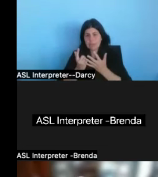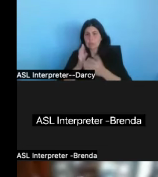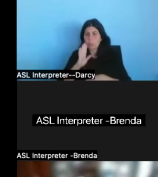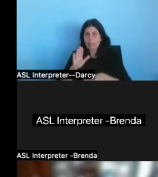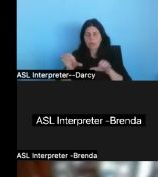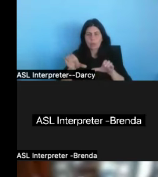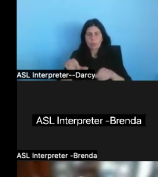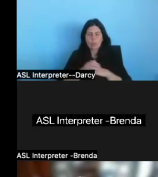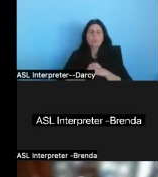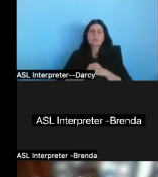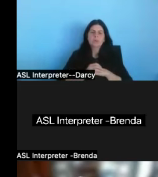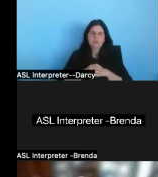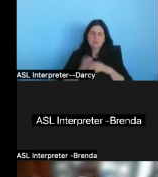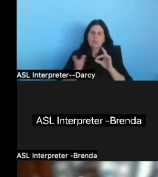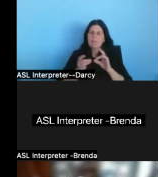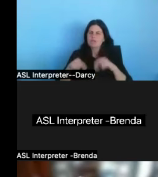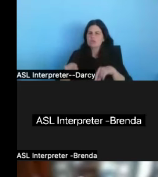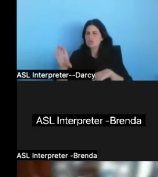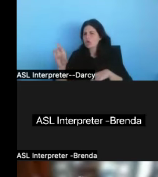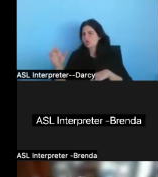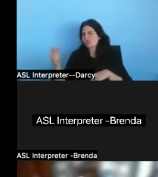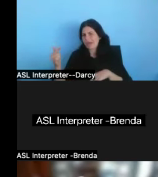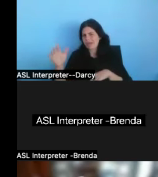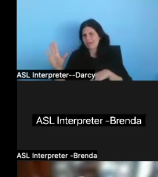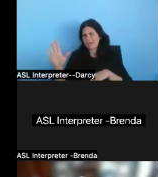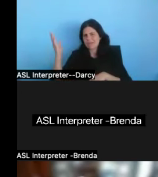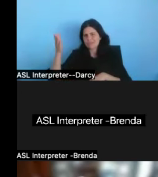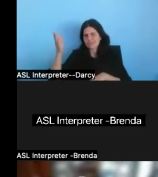we've mentioned earlier during Craig's talk at